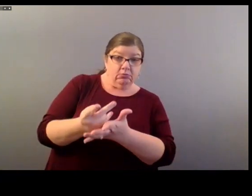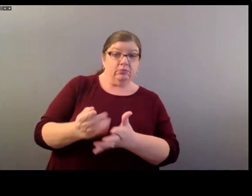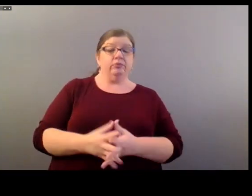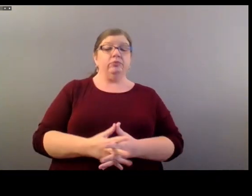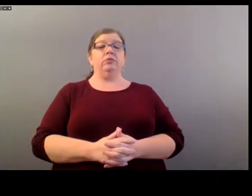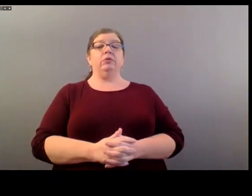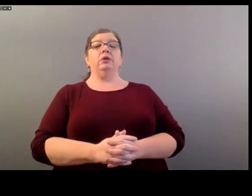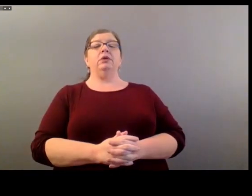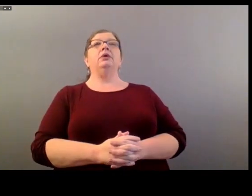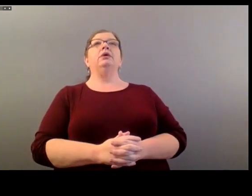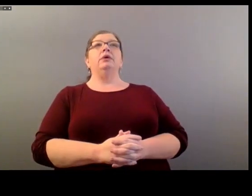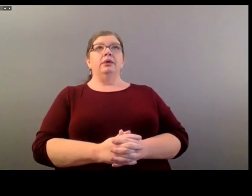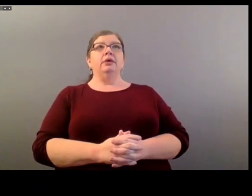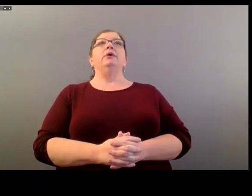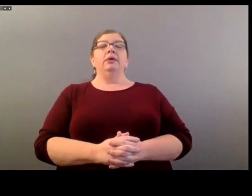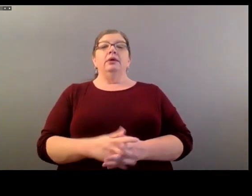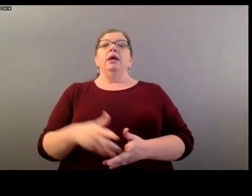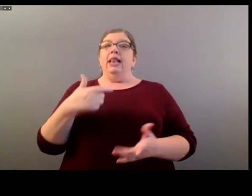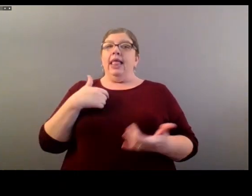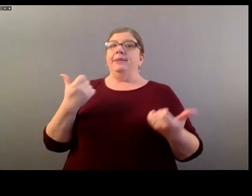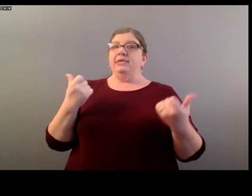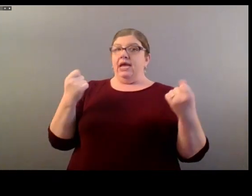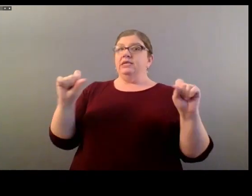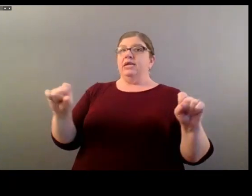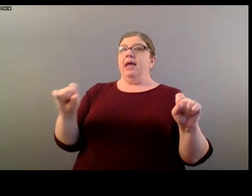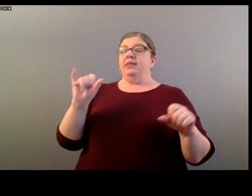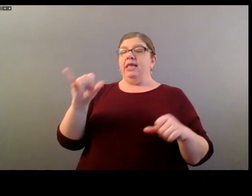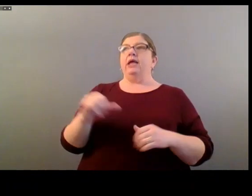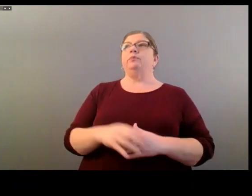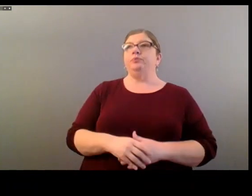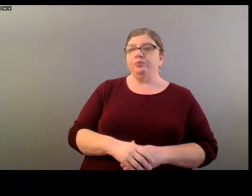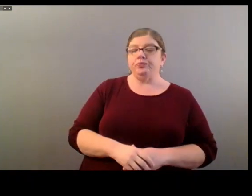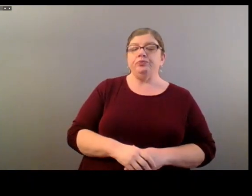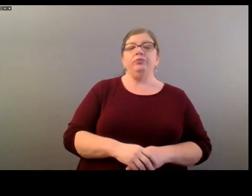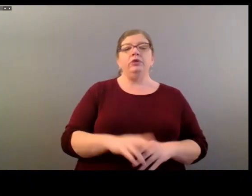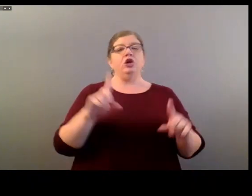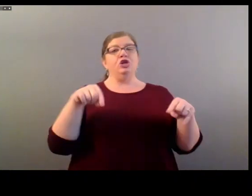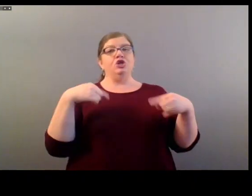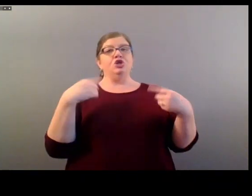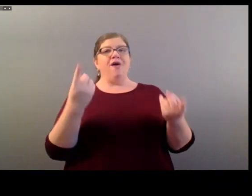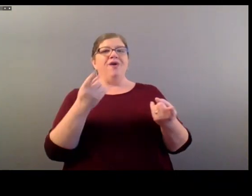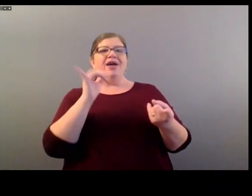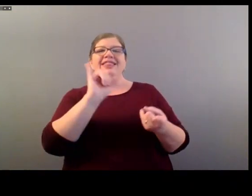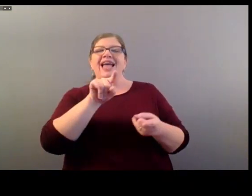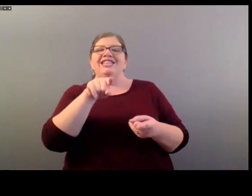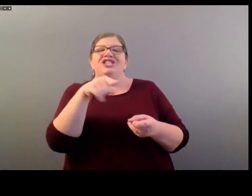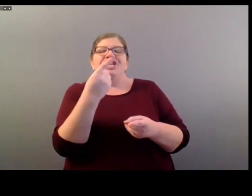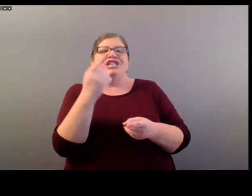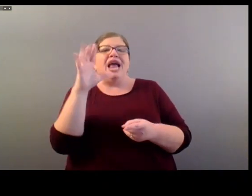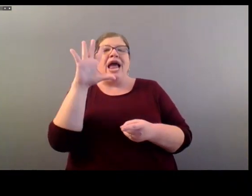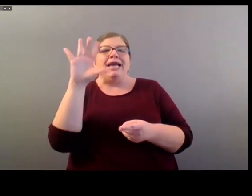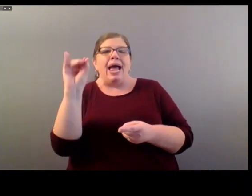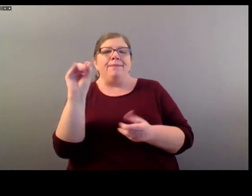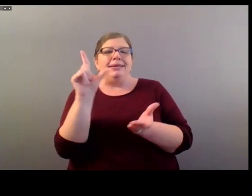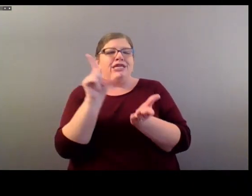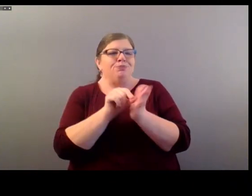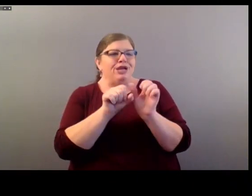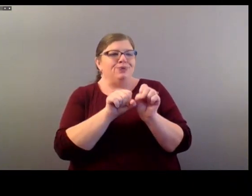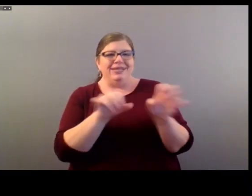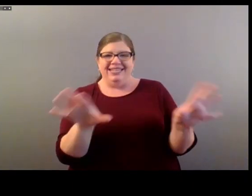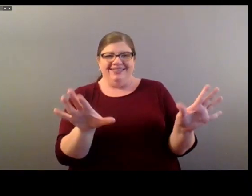me take a stab at that. This is so far just a press release from the company. It's not